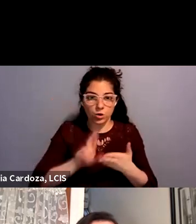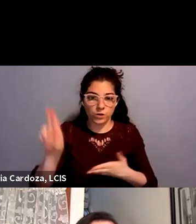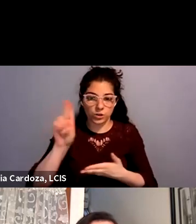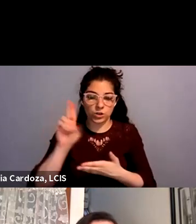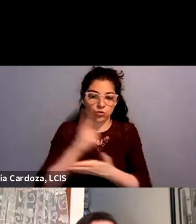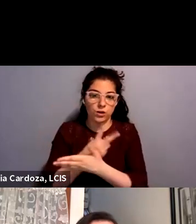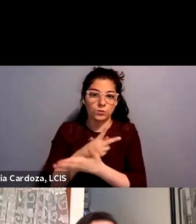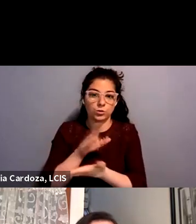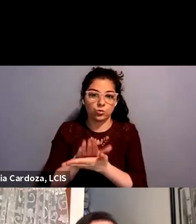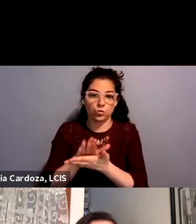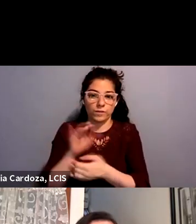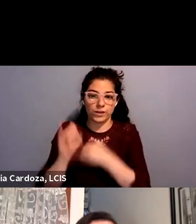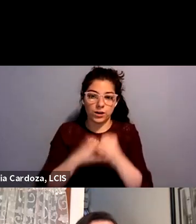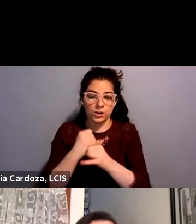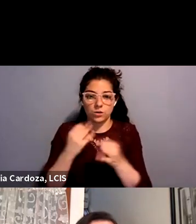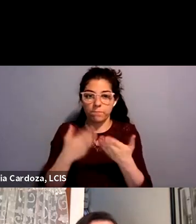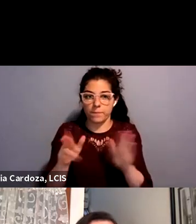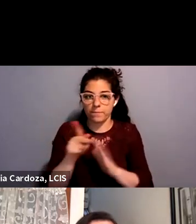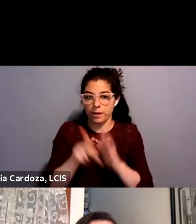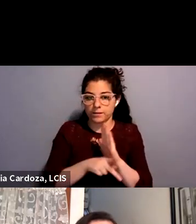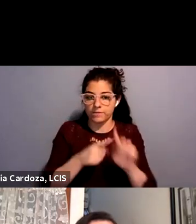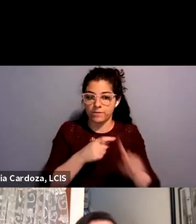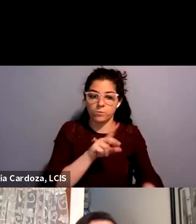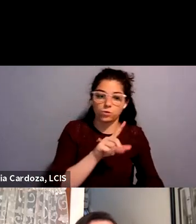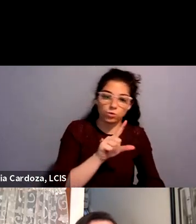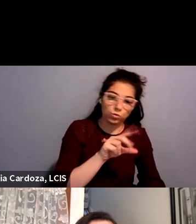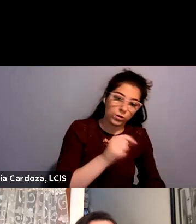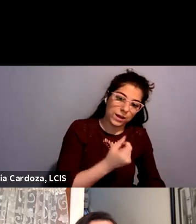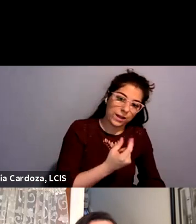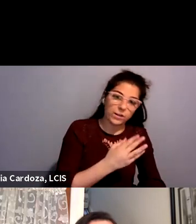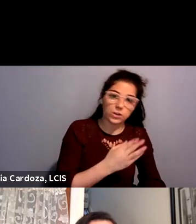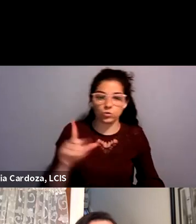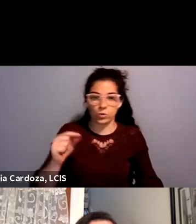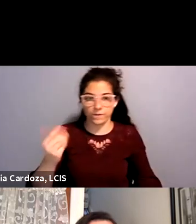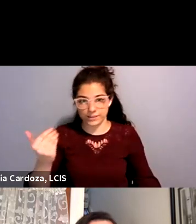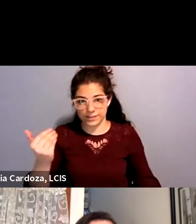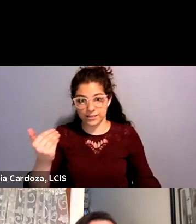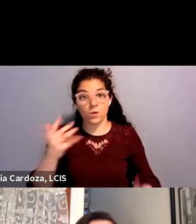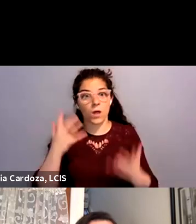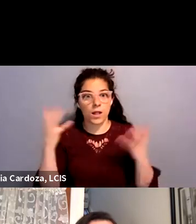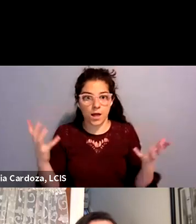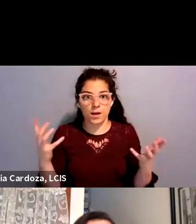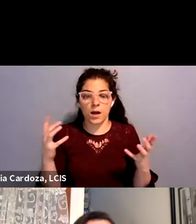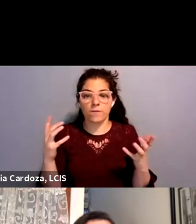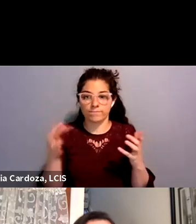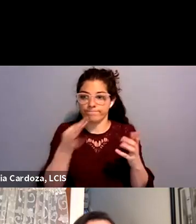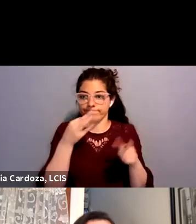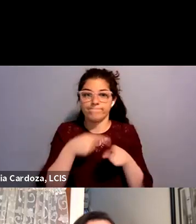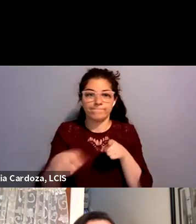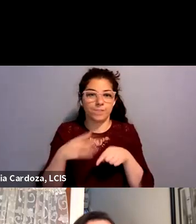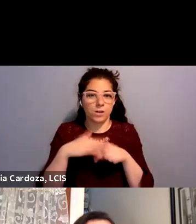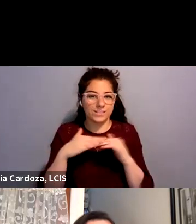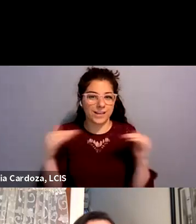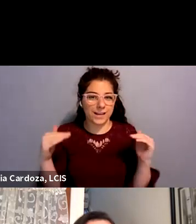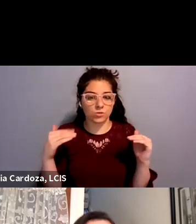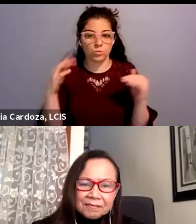School of International and Public Policy from 2011 and 2015. So there's a lot of expertise that's going to be on the stage here, and